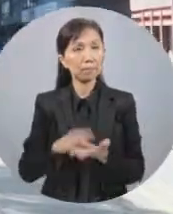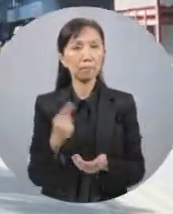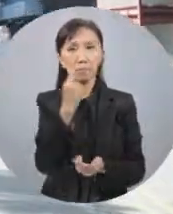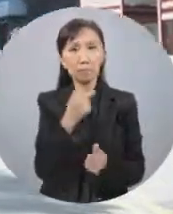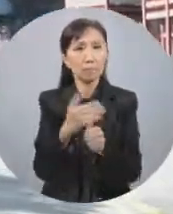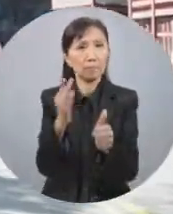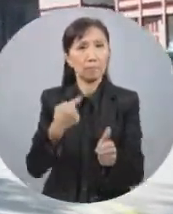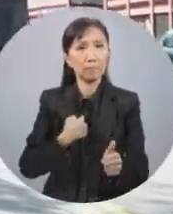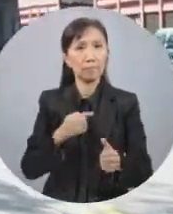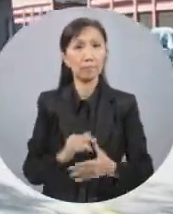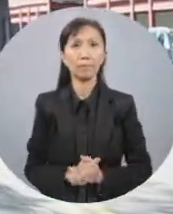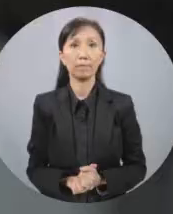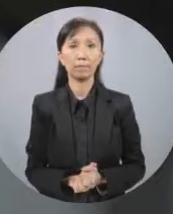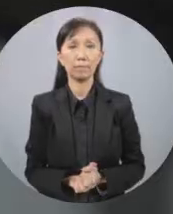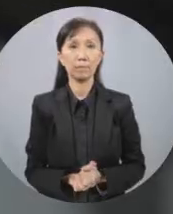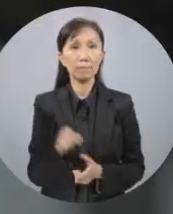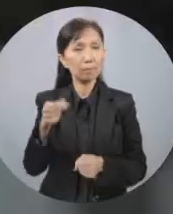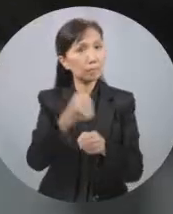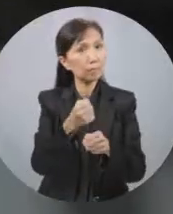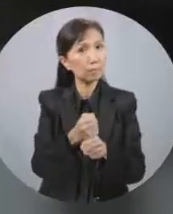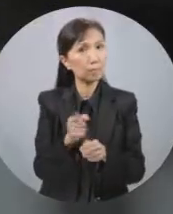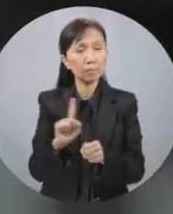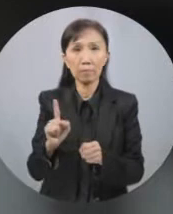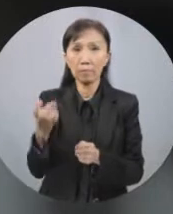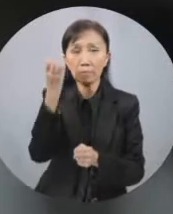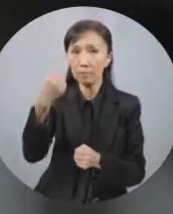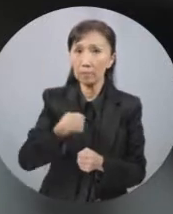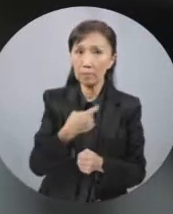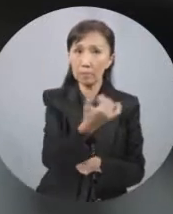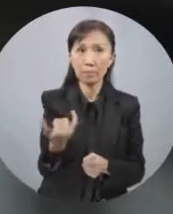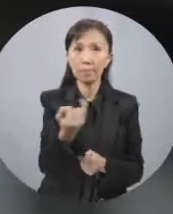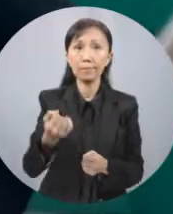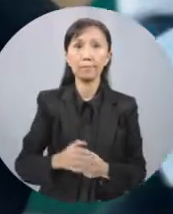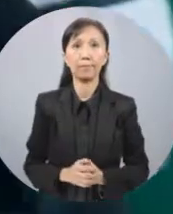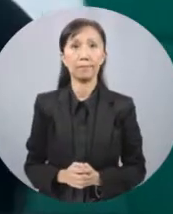and finally made up a reason to sack me. Is this discrimination?